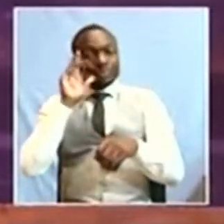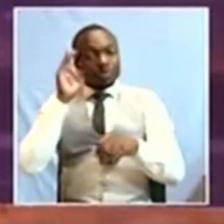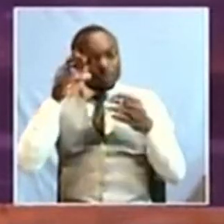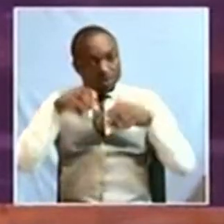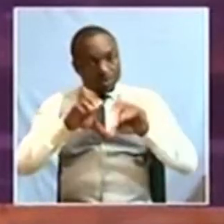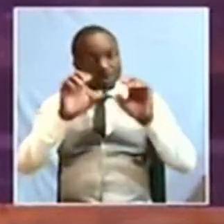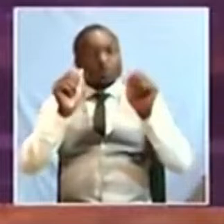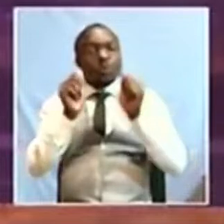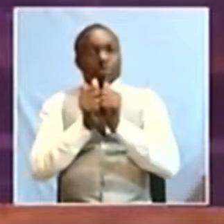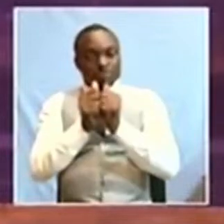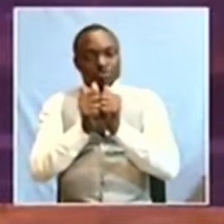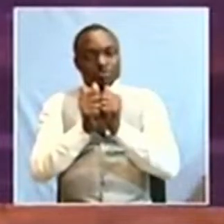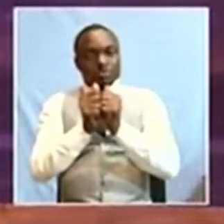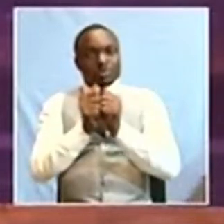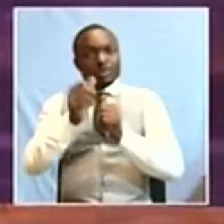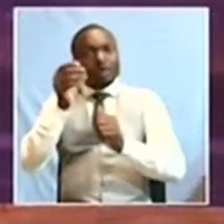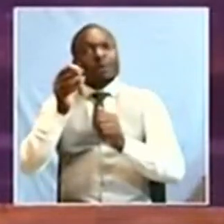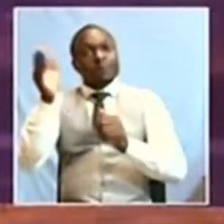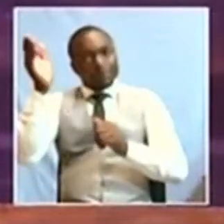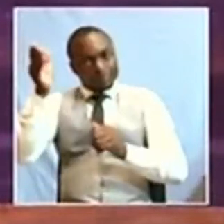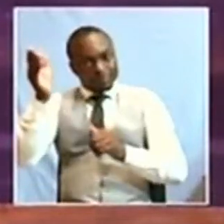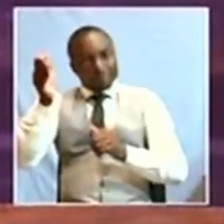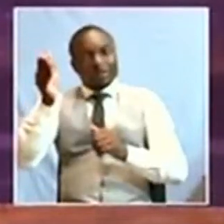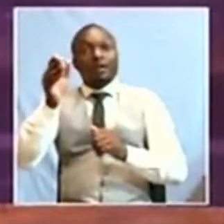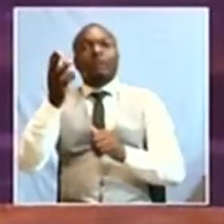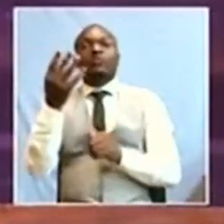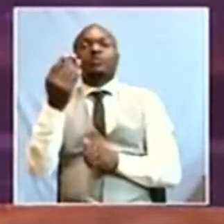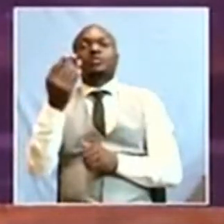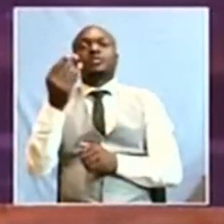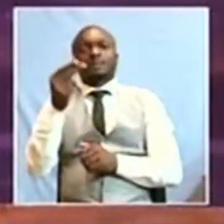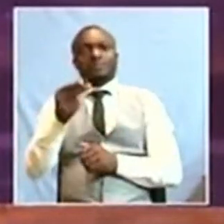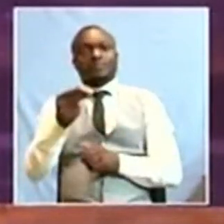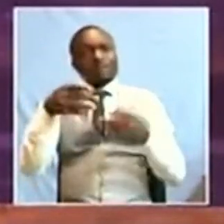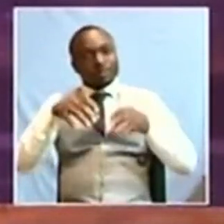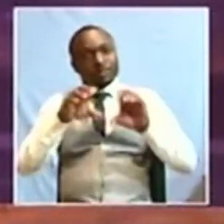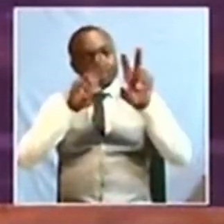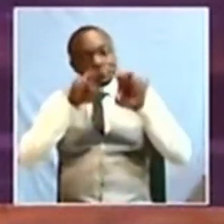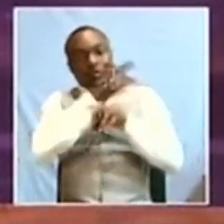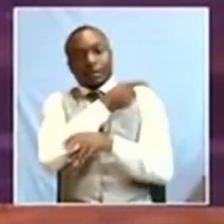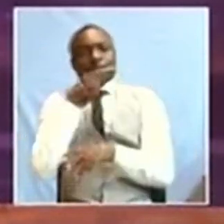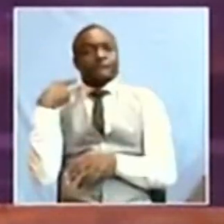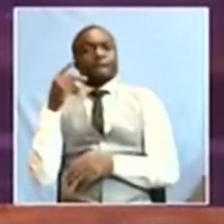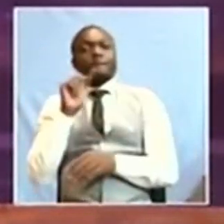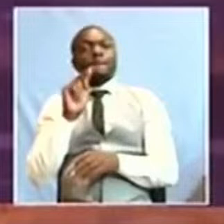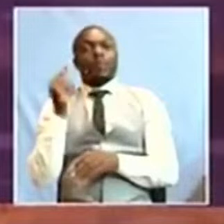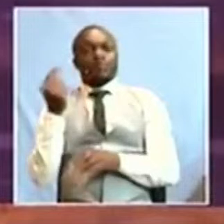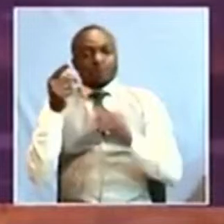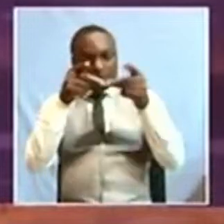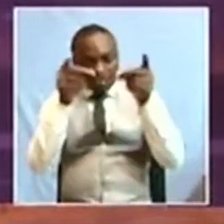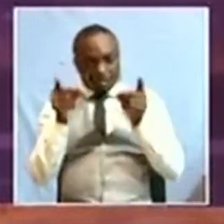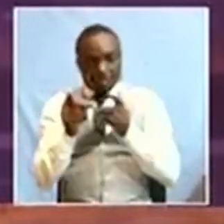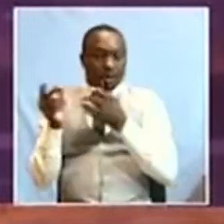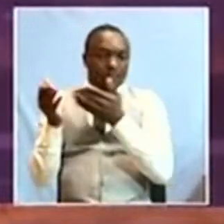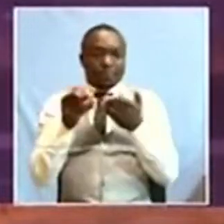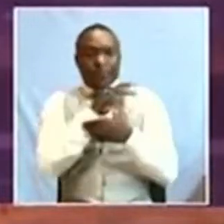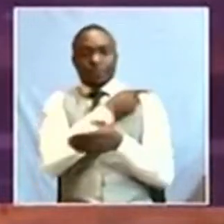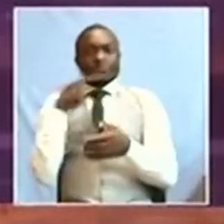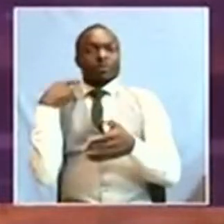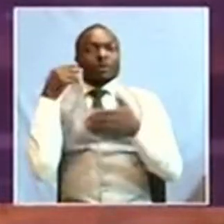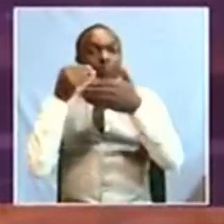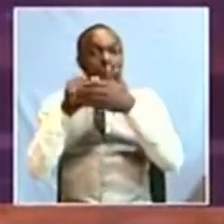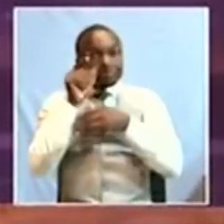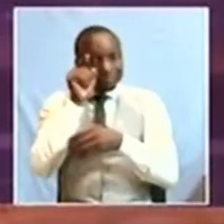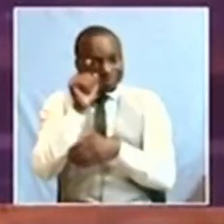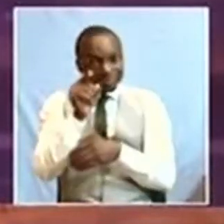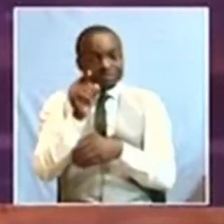the submission at 14 hours, so keep watching Parliament Television, the only station that brings Parliament closer to you.